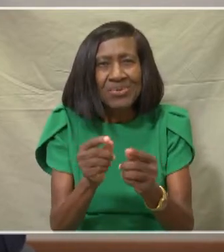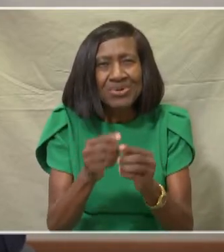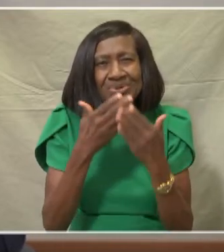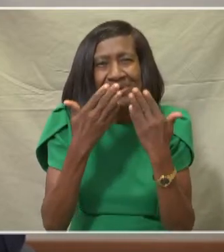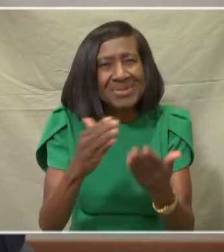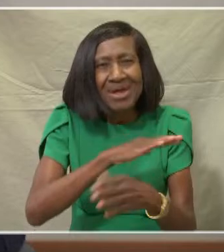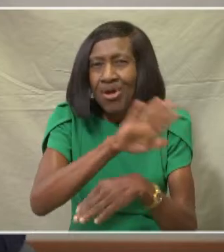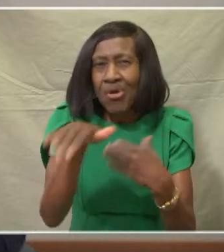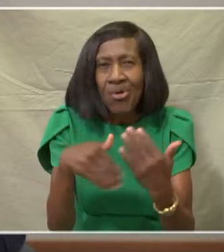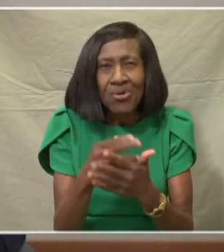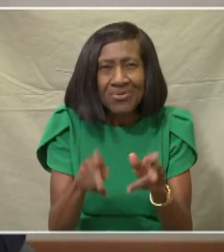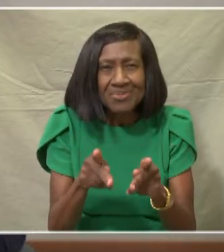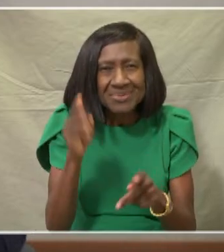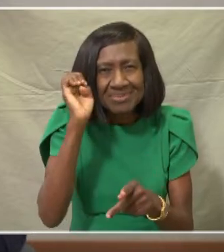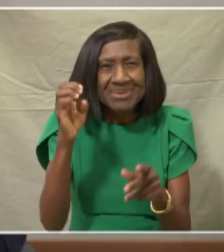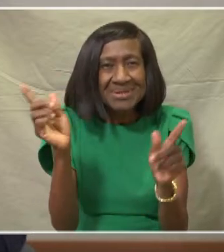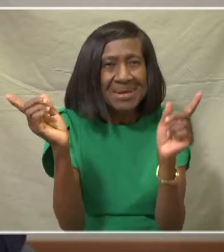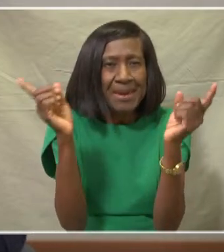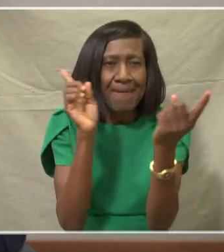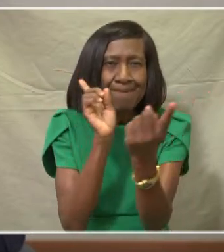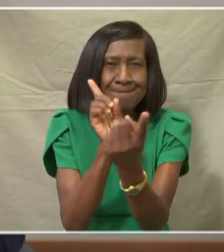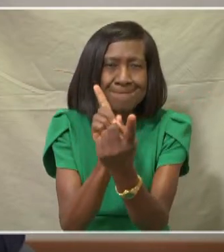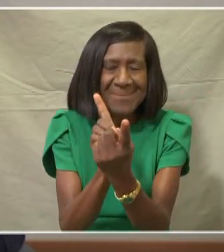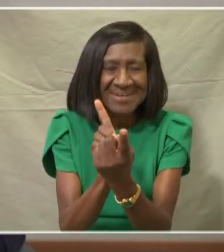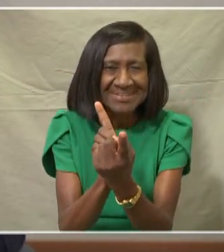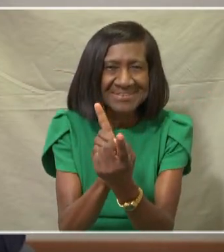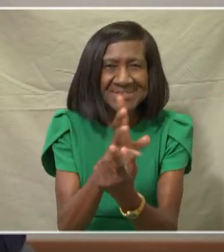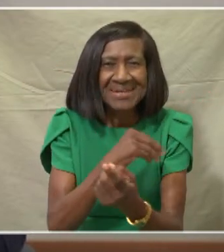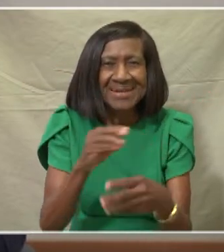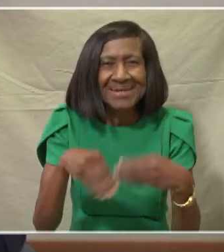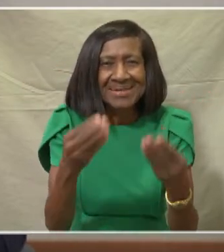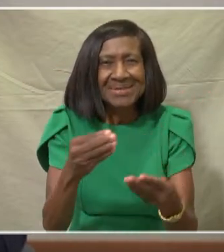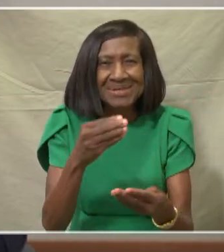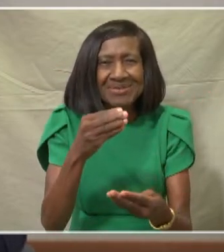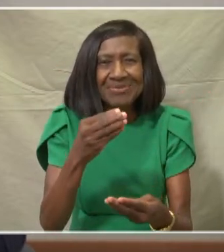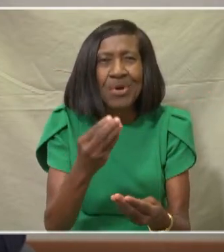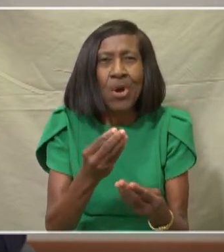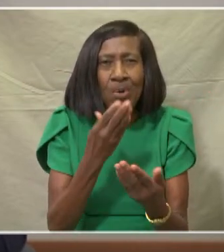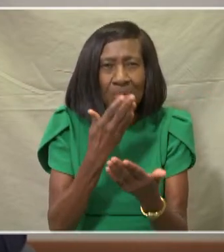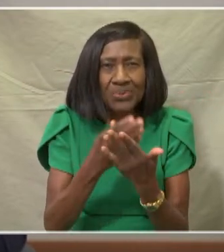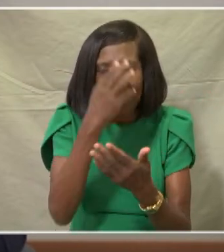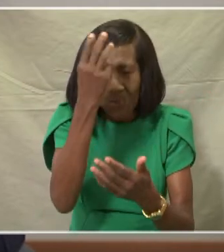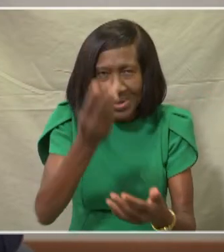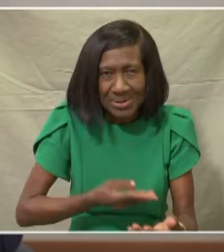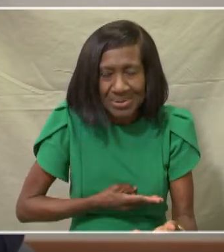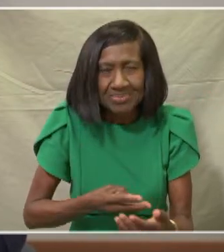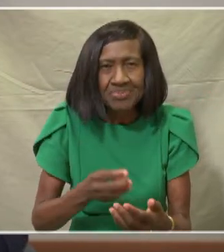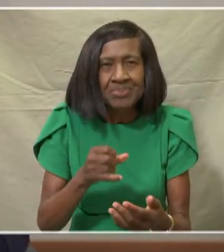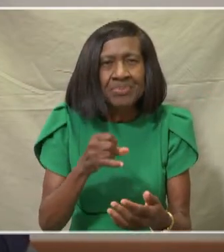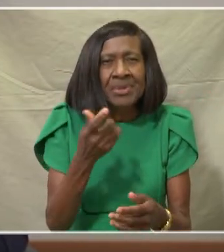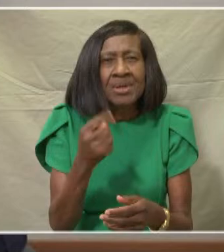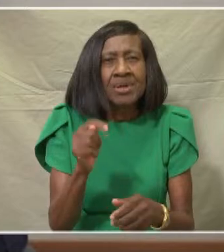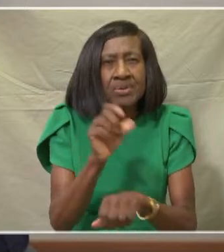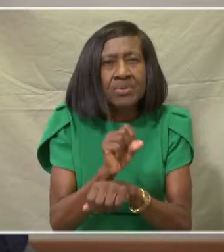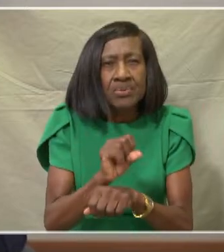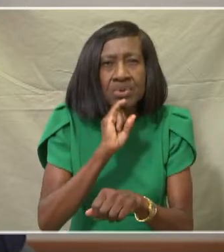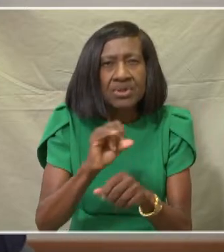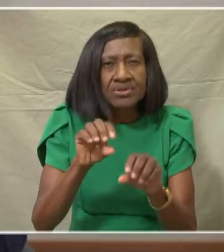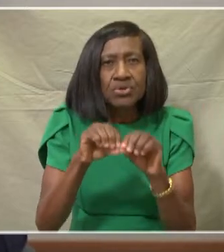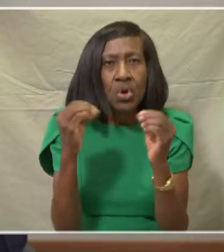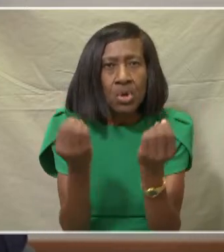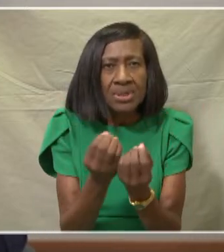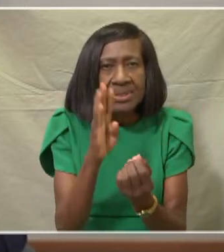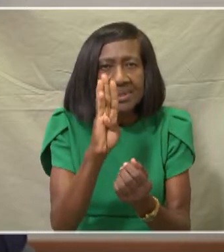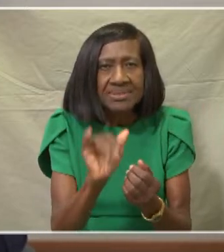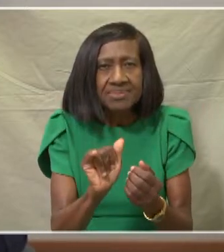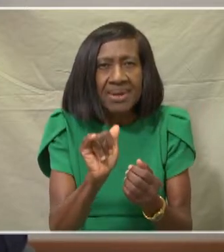so far for giving such a warm welcome to myself and the team. As I said, the mission is being organised by the British